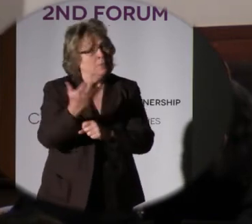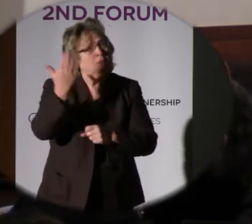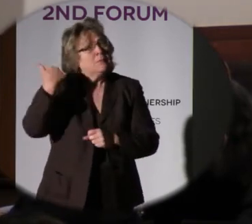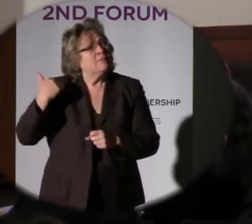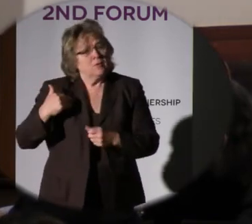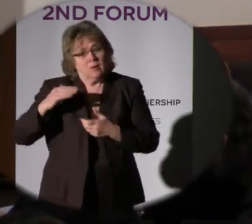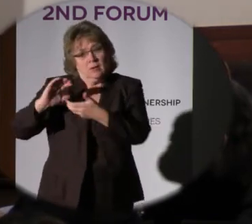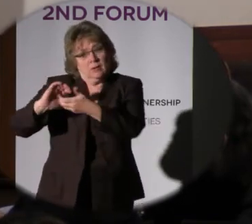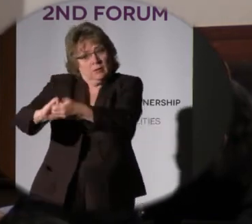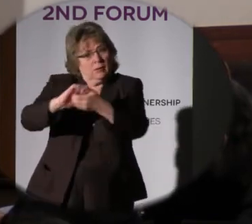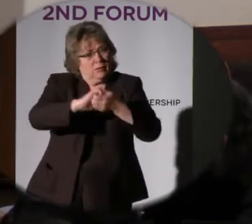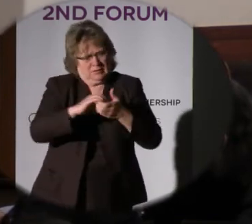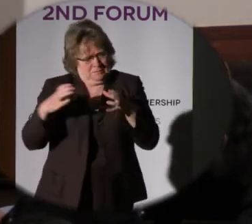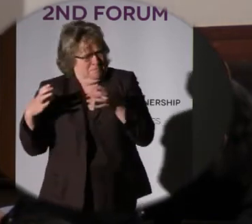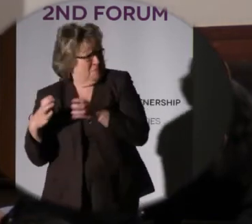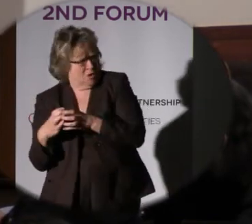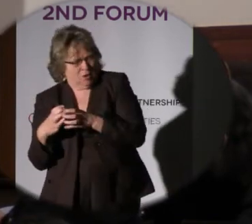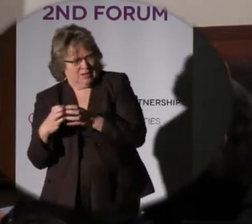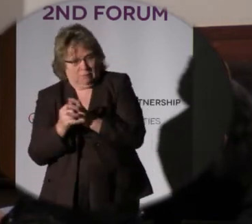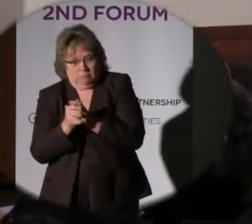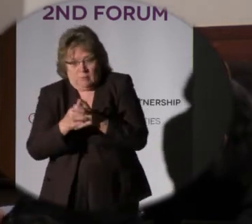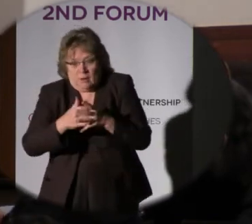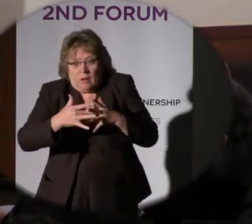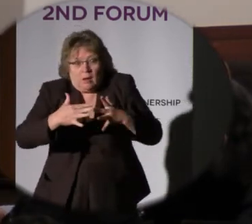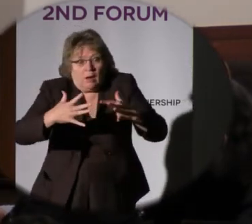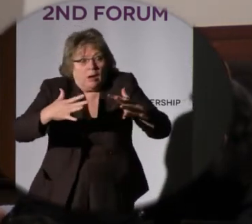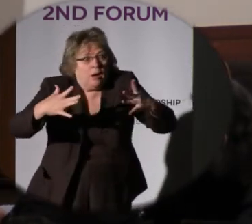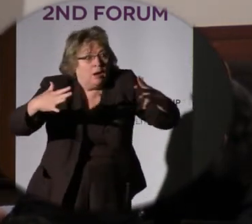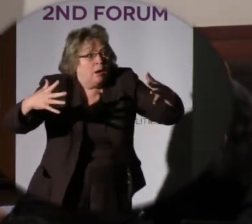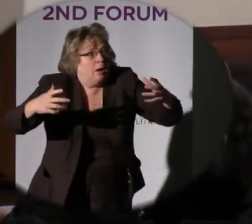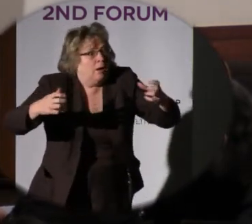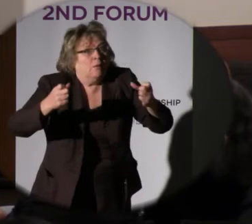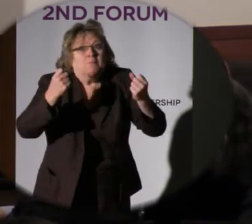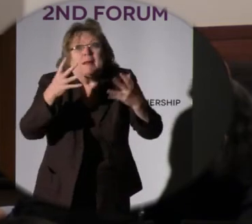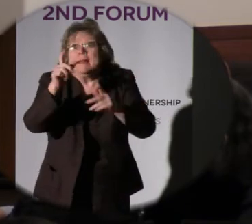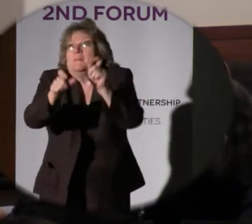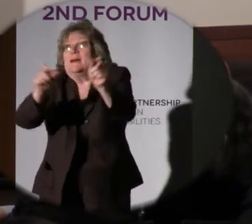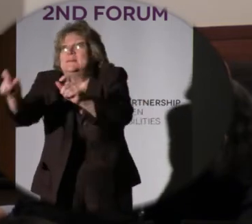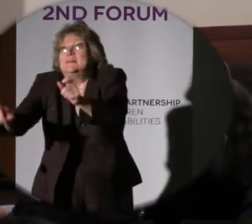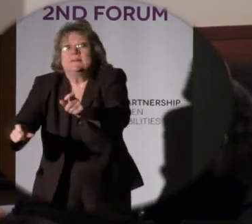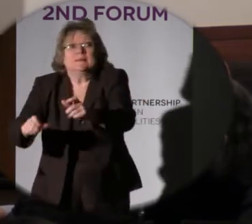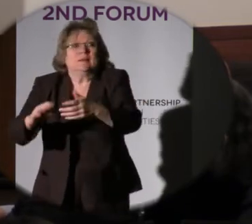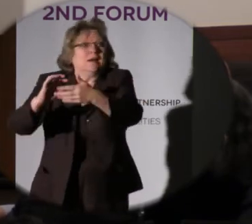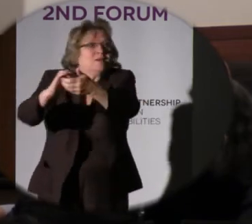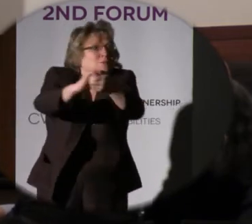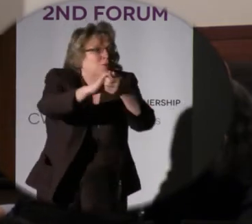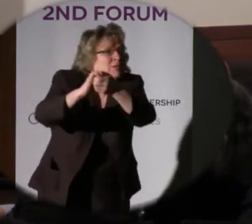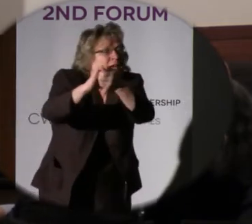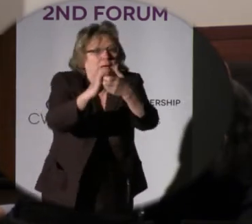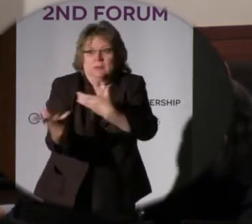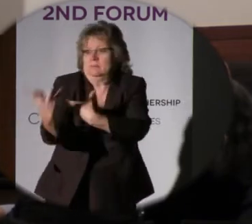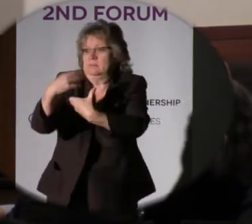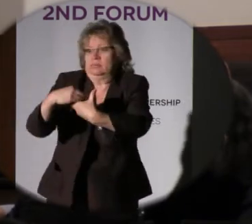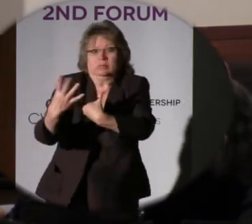This is an effort that has involved hundreds of people from around the globe, ably coordinated with, I should